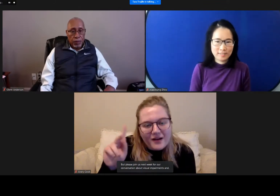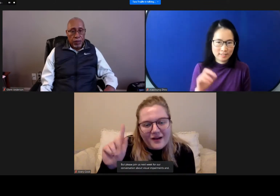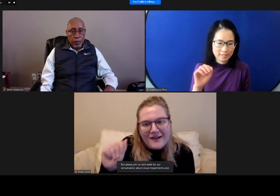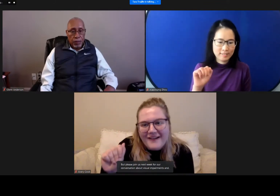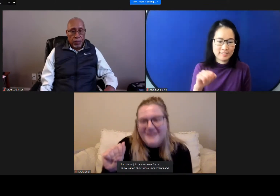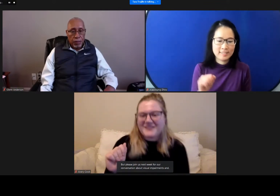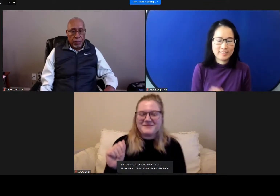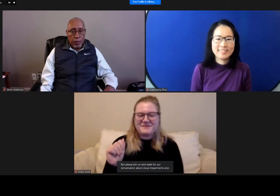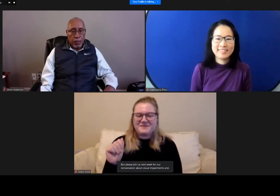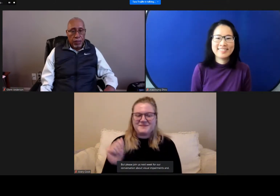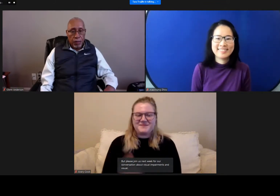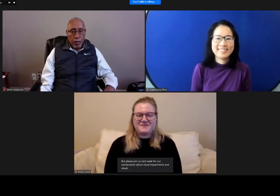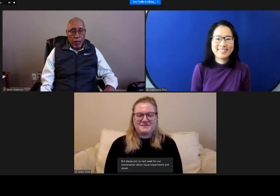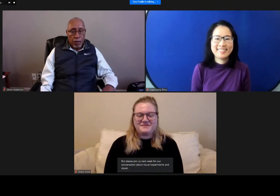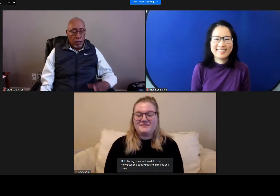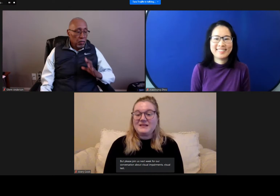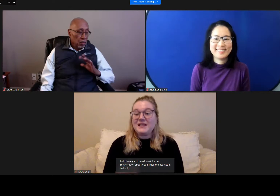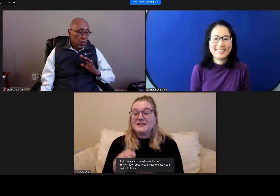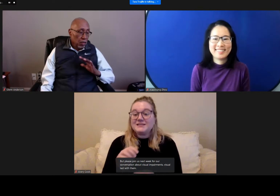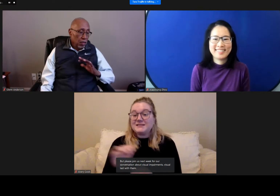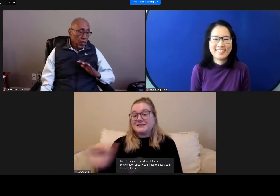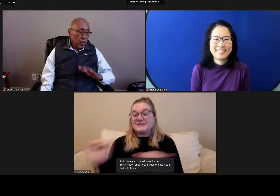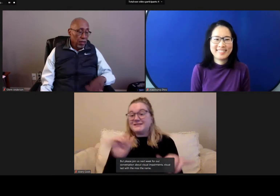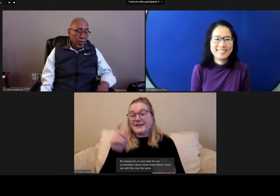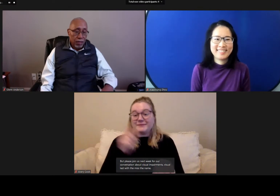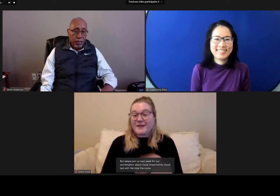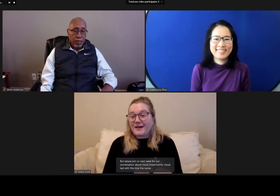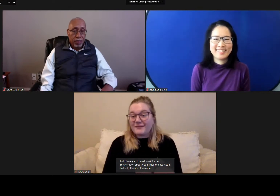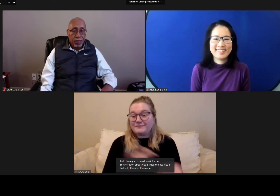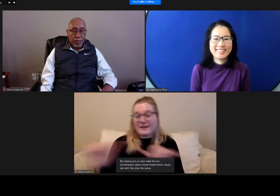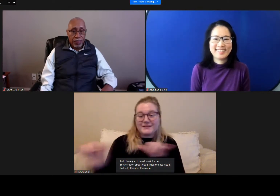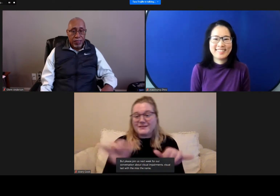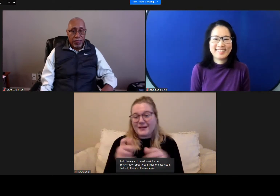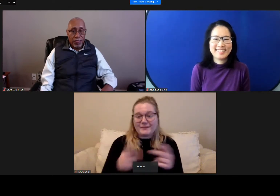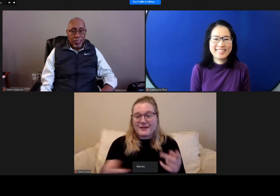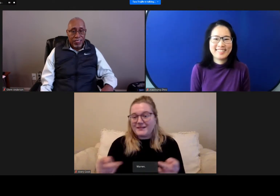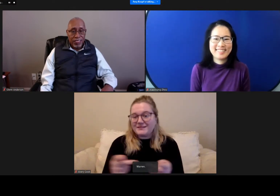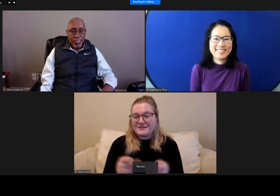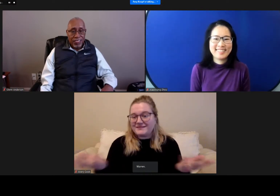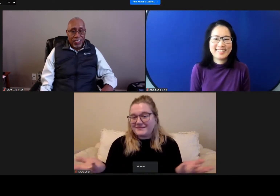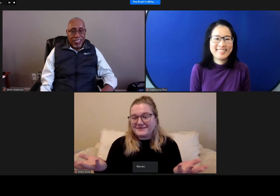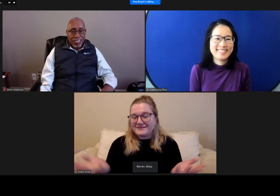and visual loss with, I missed the name, Wally.